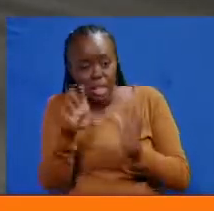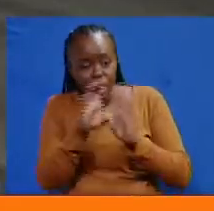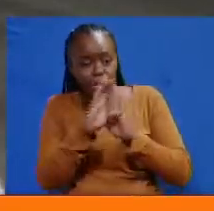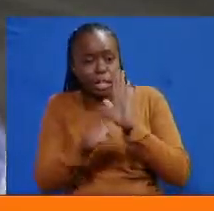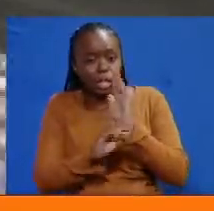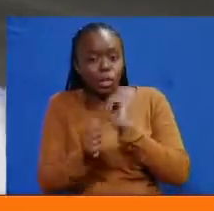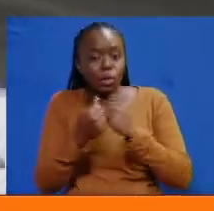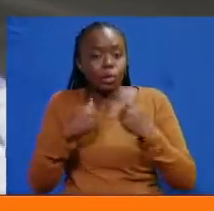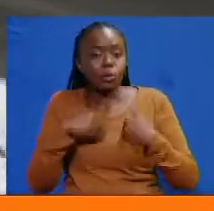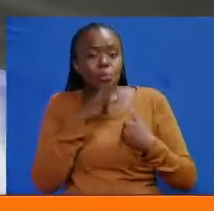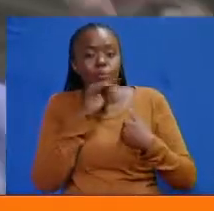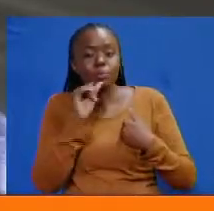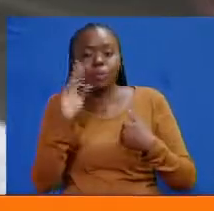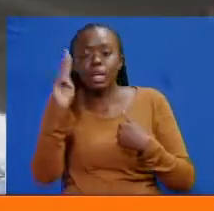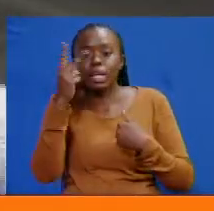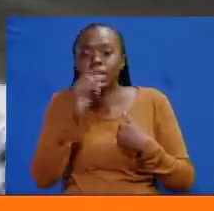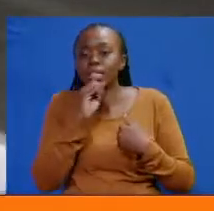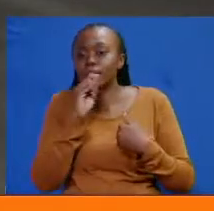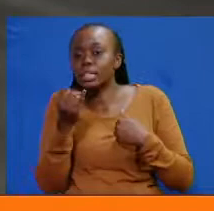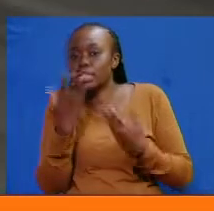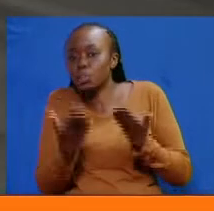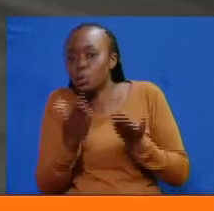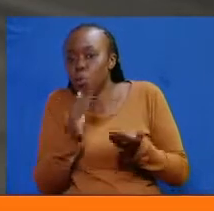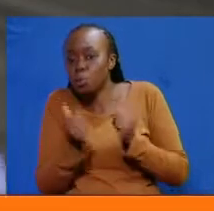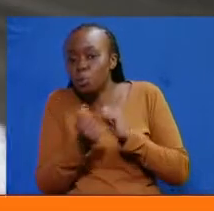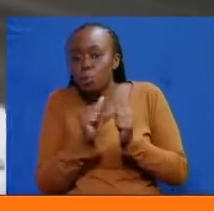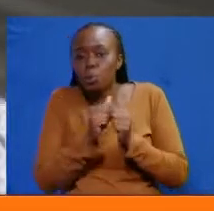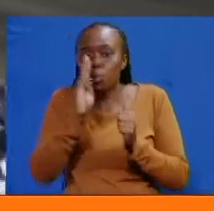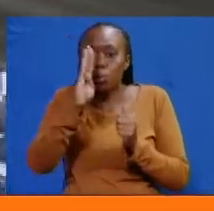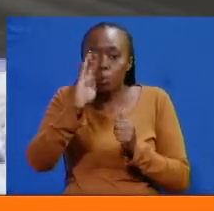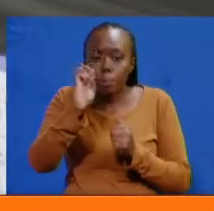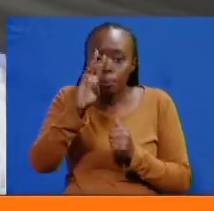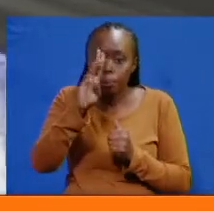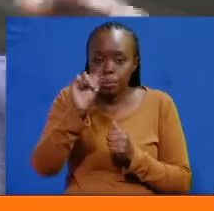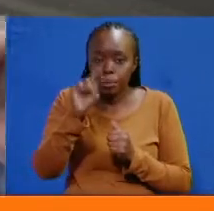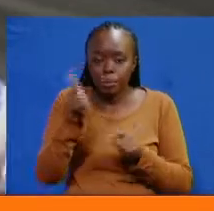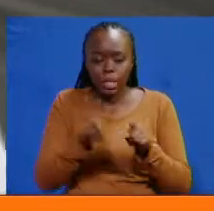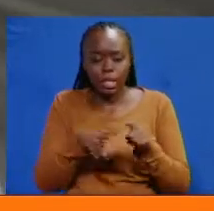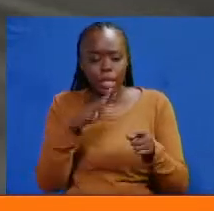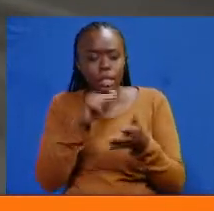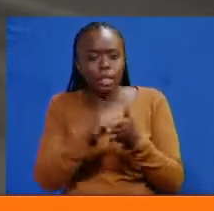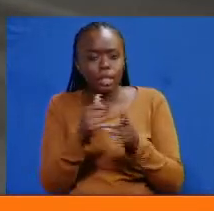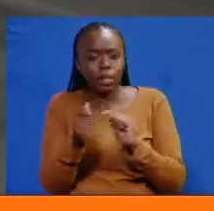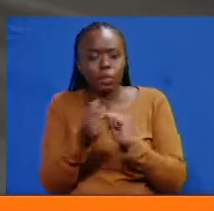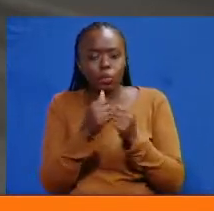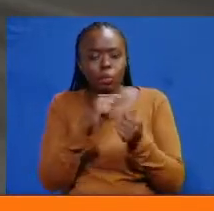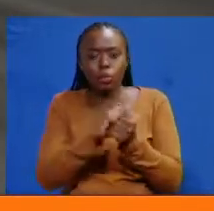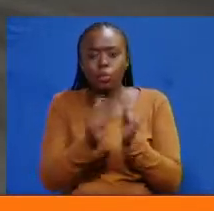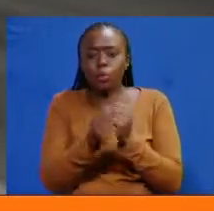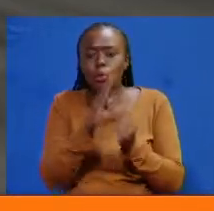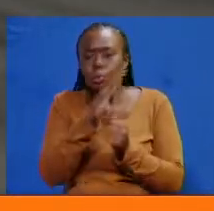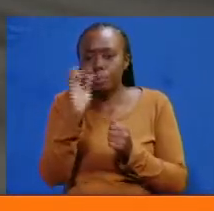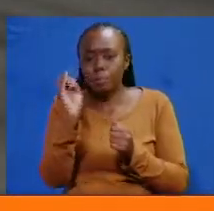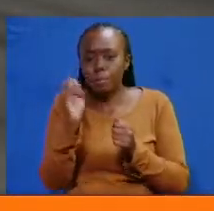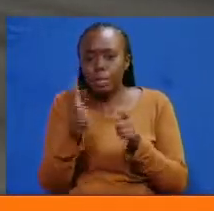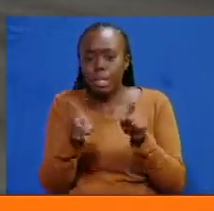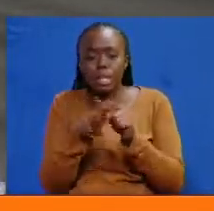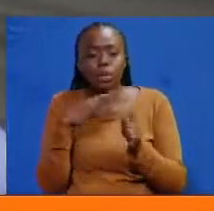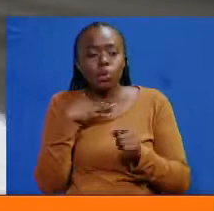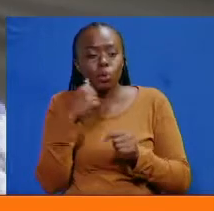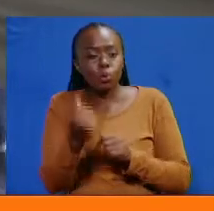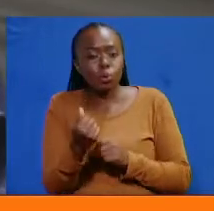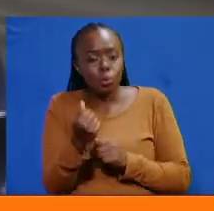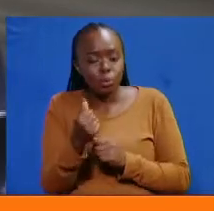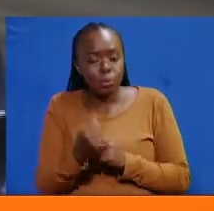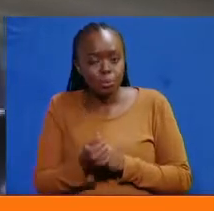ilipitishwa na Wakenya kamili ilikuwa ile ya bomas. Na hiyo ndio marekebisho ambayo BBI ilikuwa nataka kufanya.